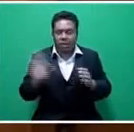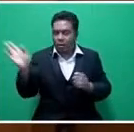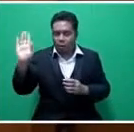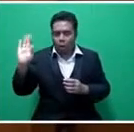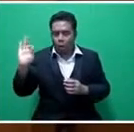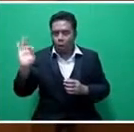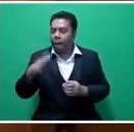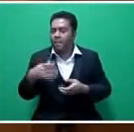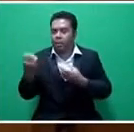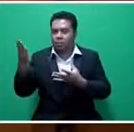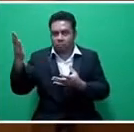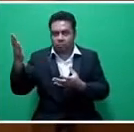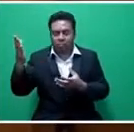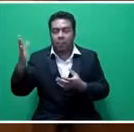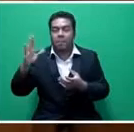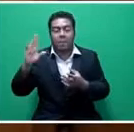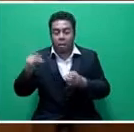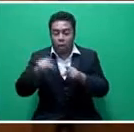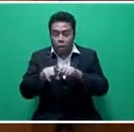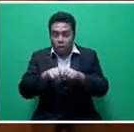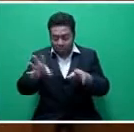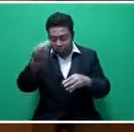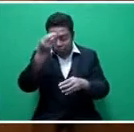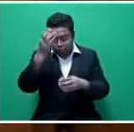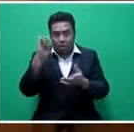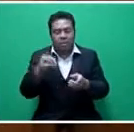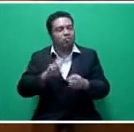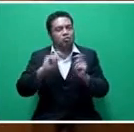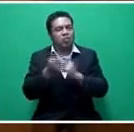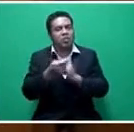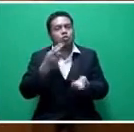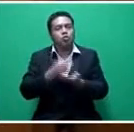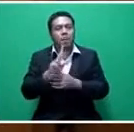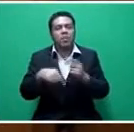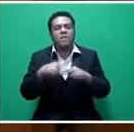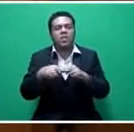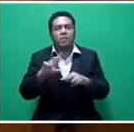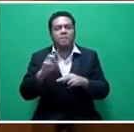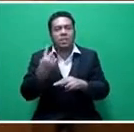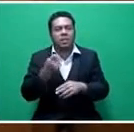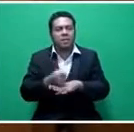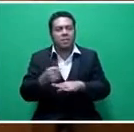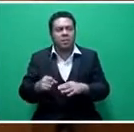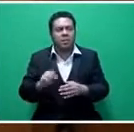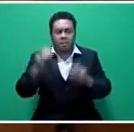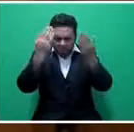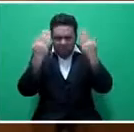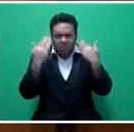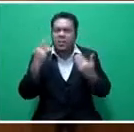of misinformation and insults by the learned professor will ever change the truth about the Fiji First government. Mr. Speaker said,